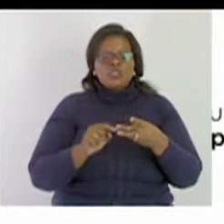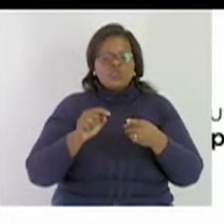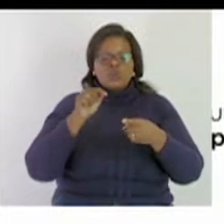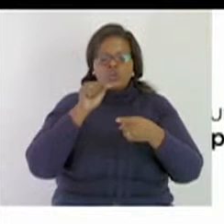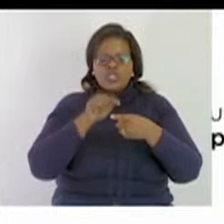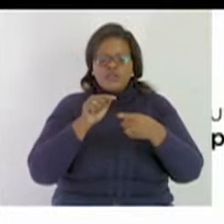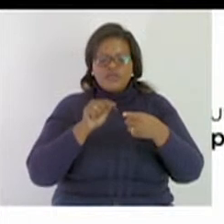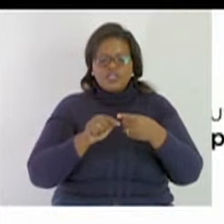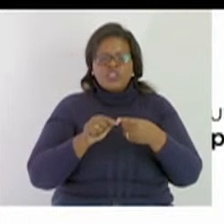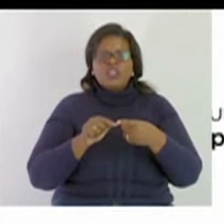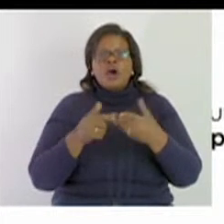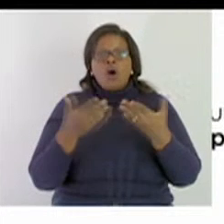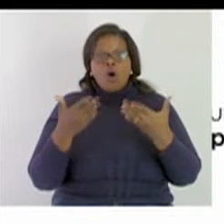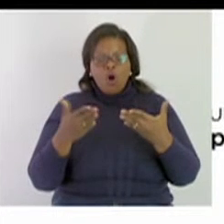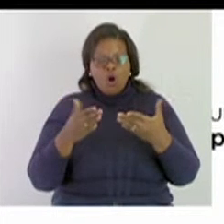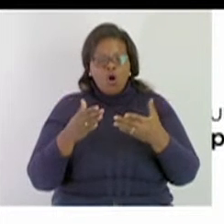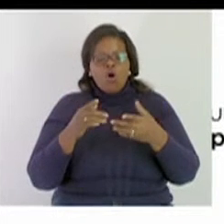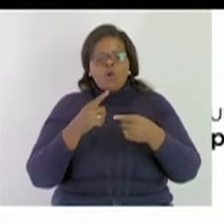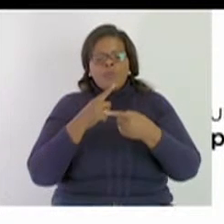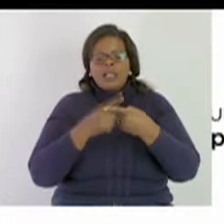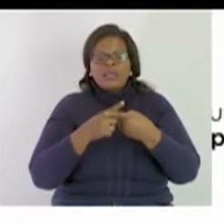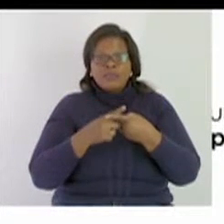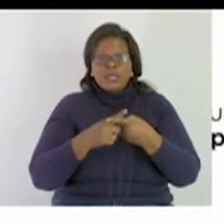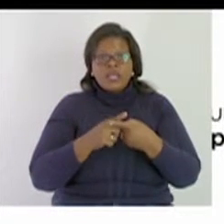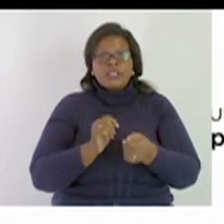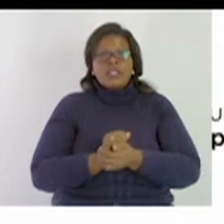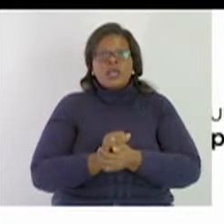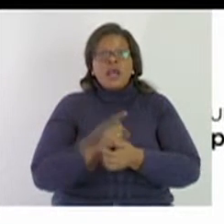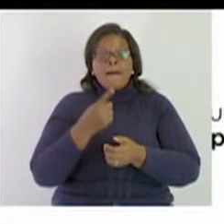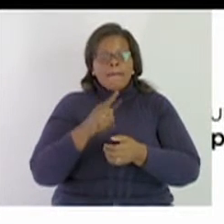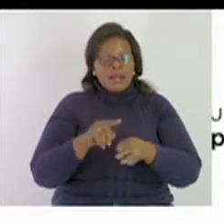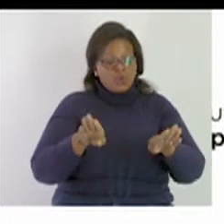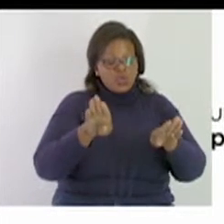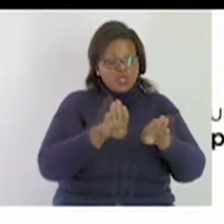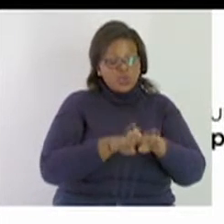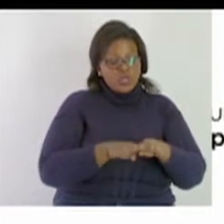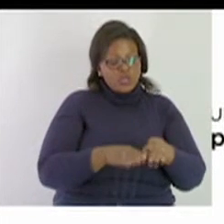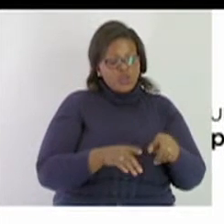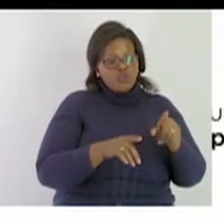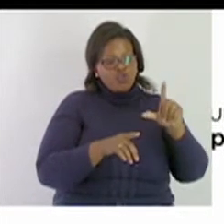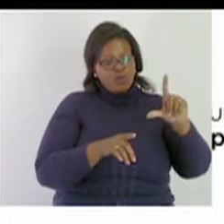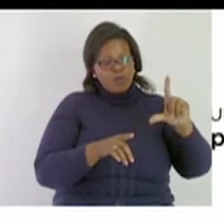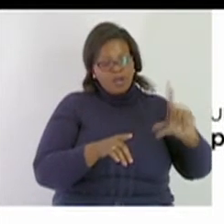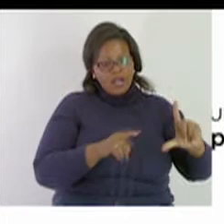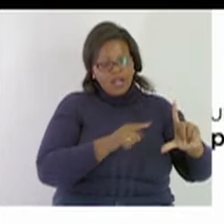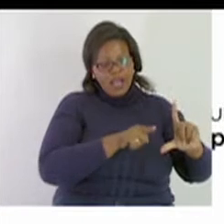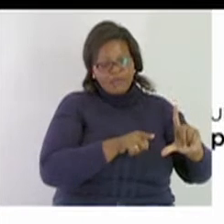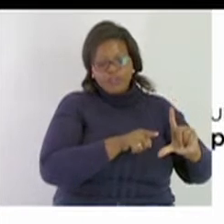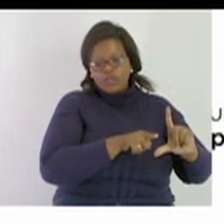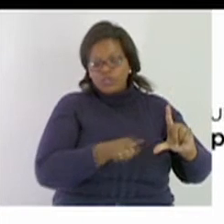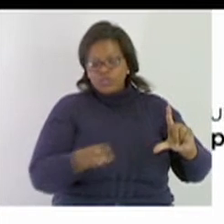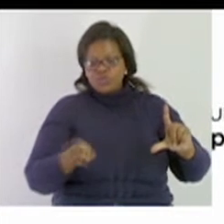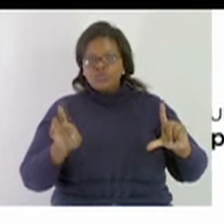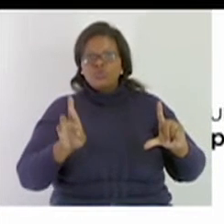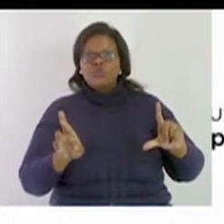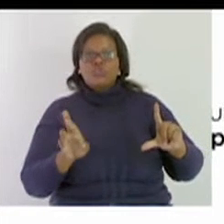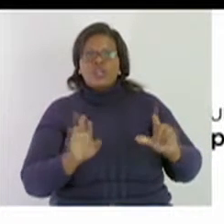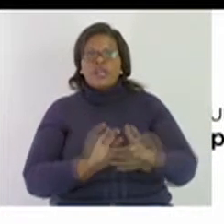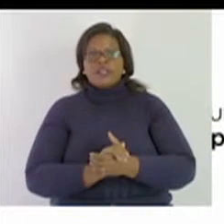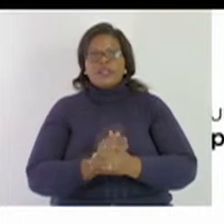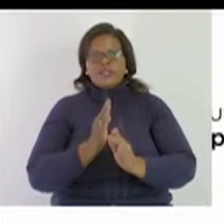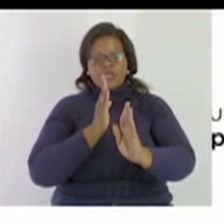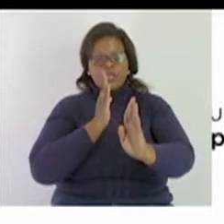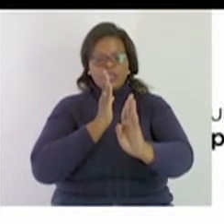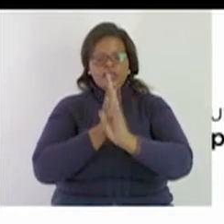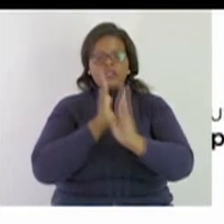or multiplication. We do it from left to right. The order stays from left to